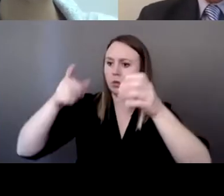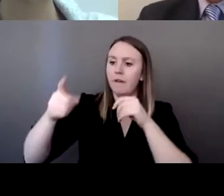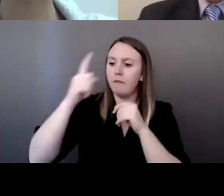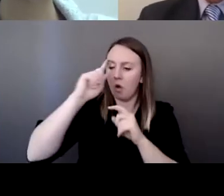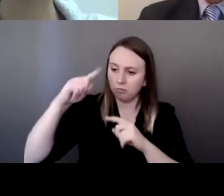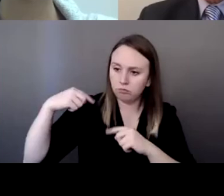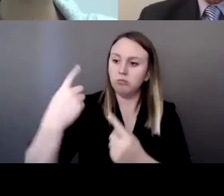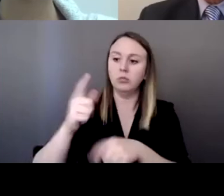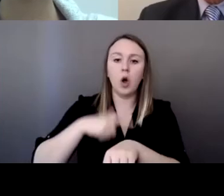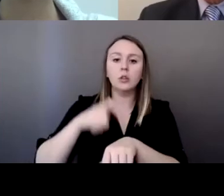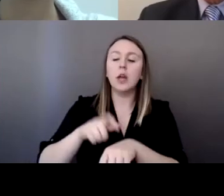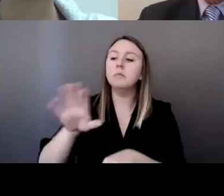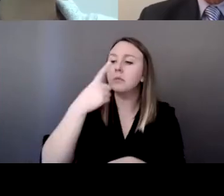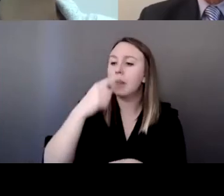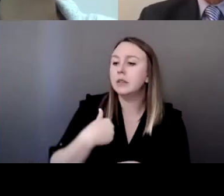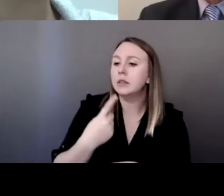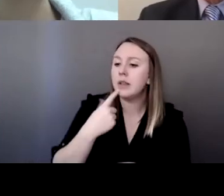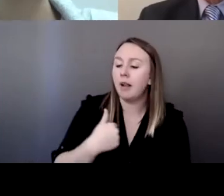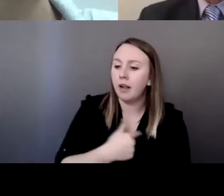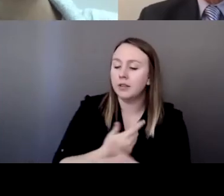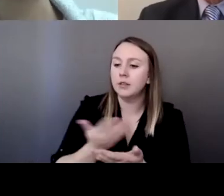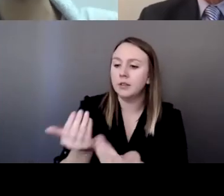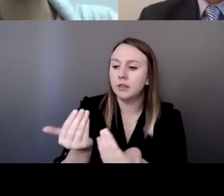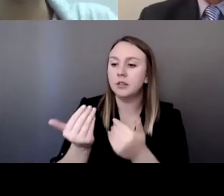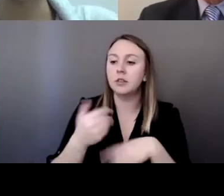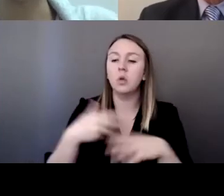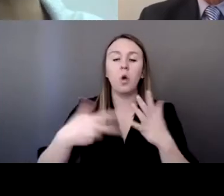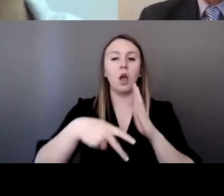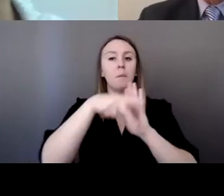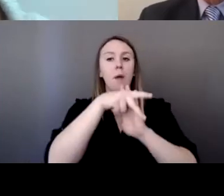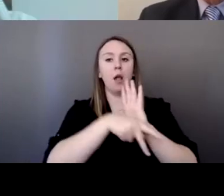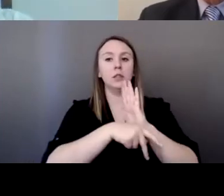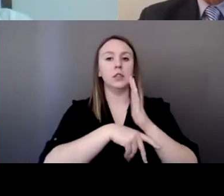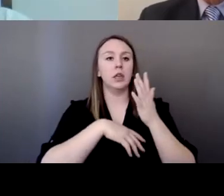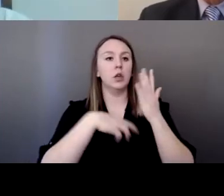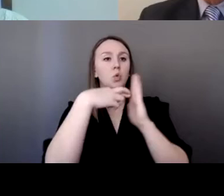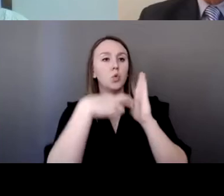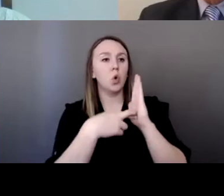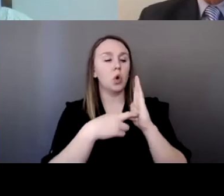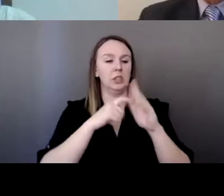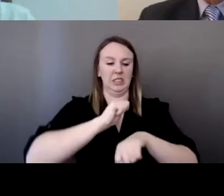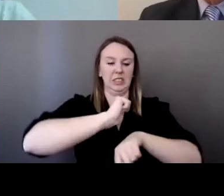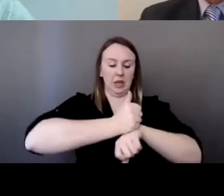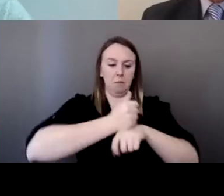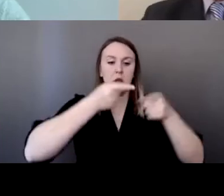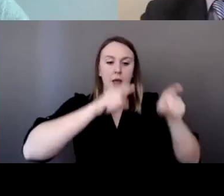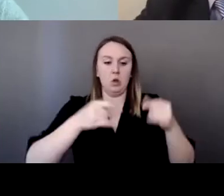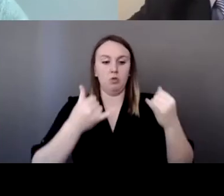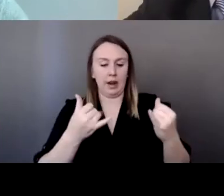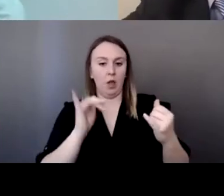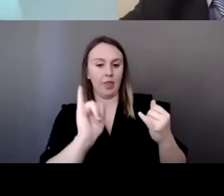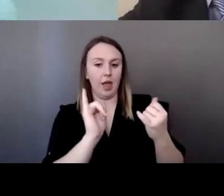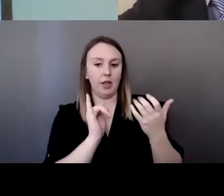us, let's talk a little bit about what policies and practices are already in place that address the complicated sovereignty